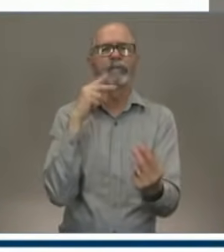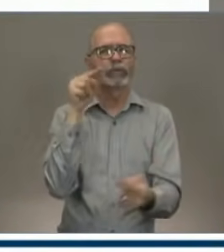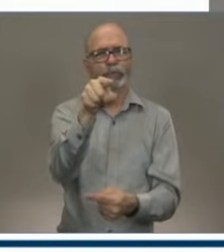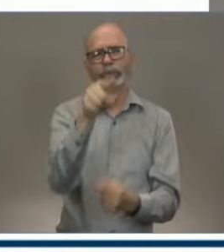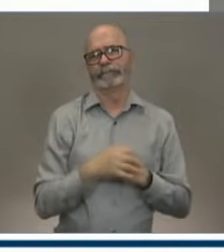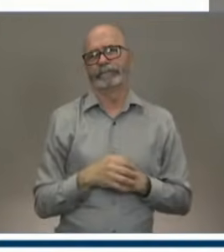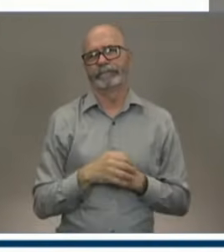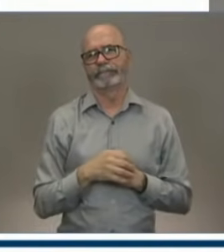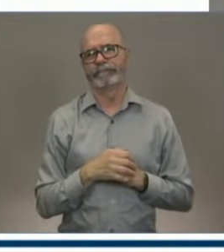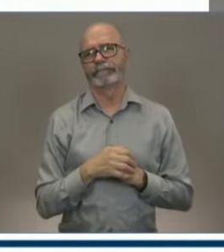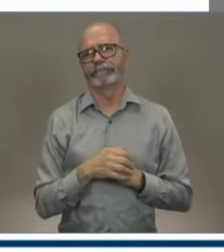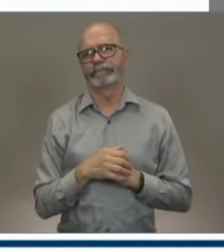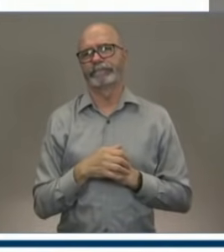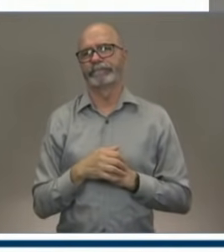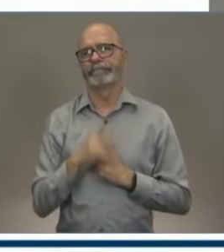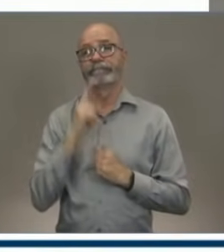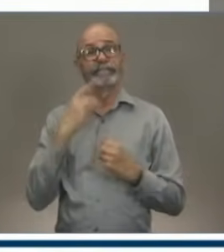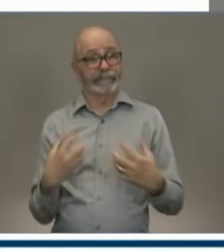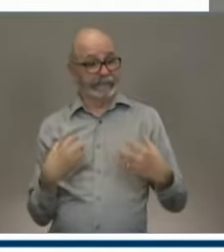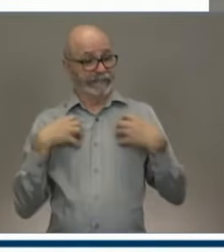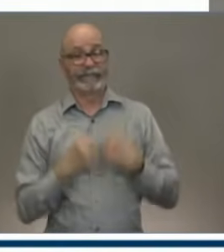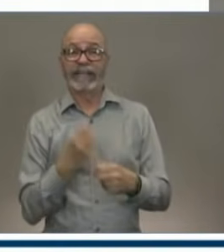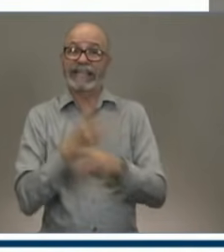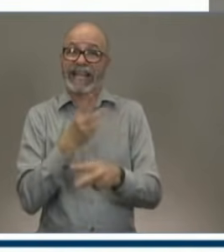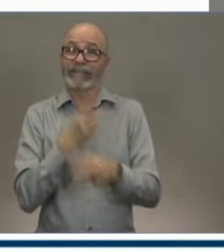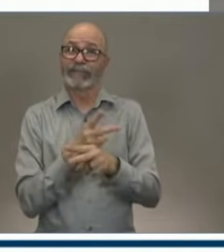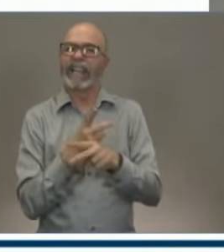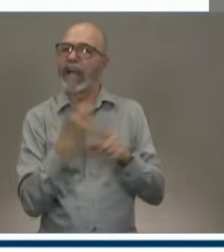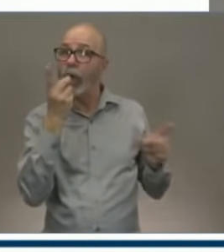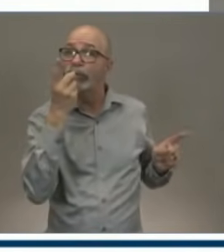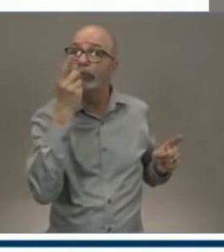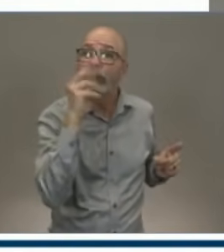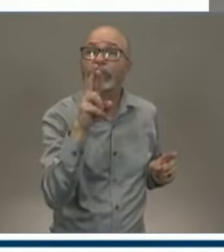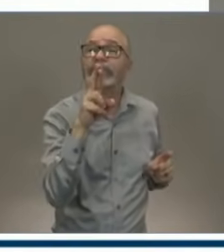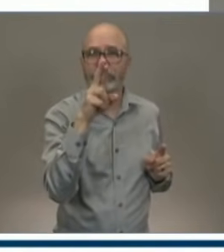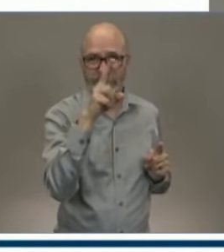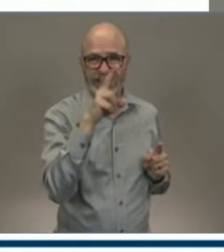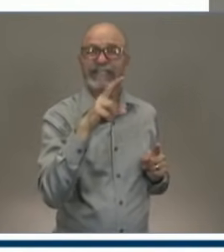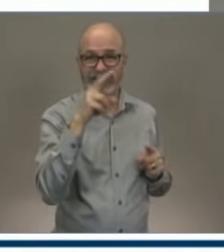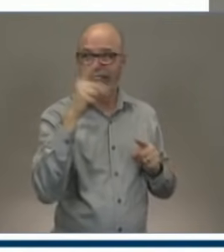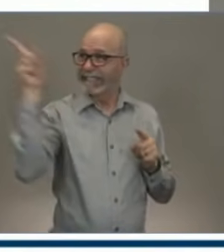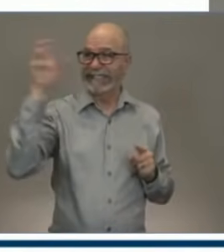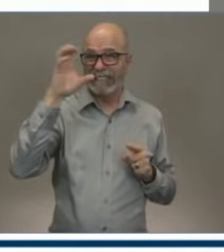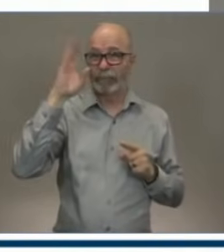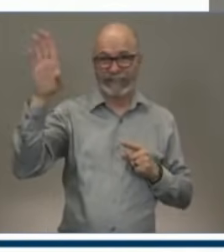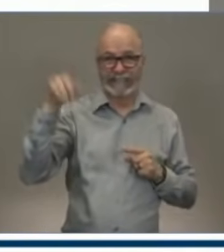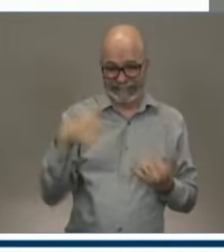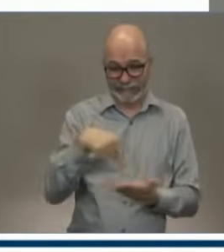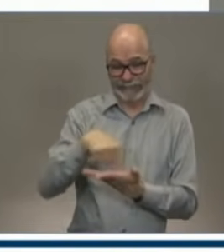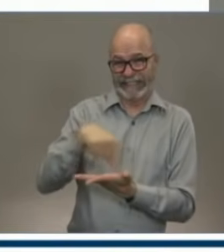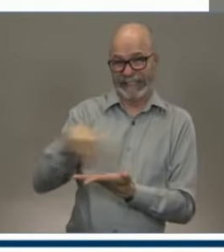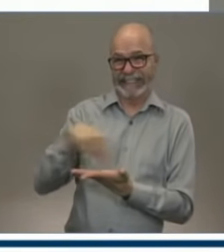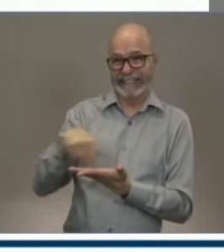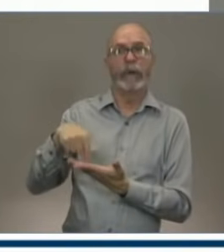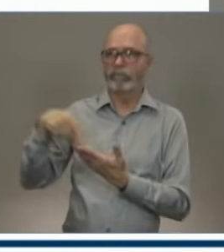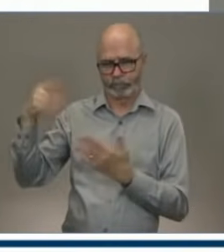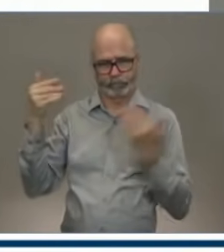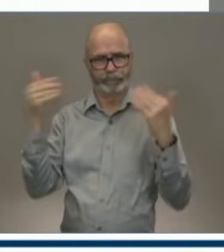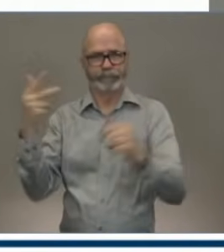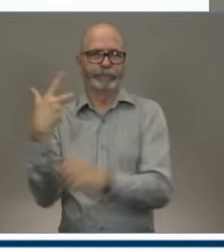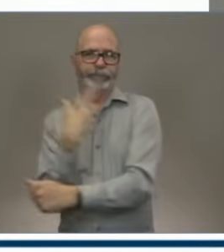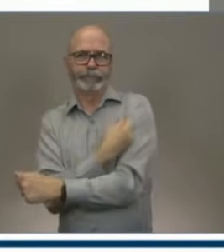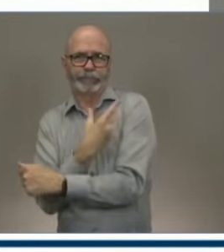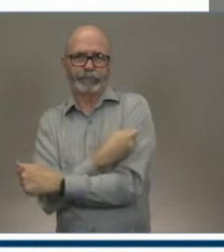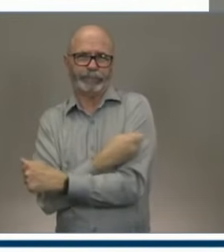Breton and the Annapolis Valley started to receive the vaccine this week. The first vaccines in Northern Zone for